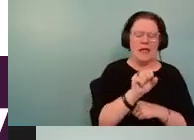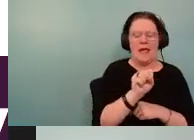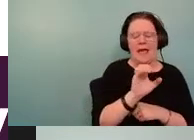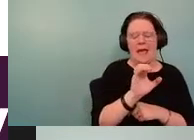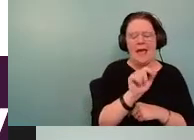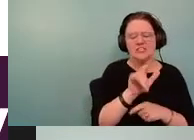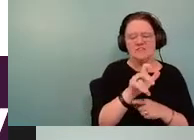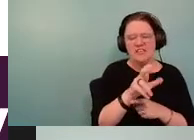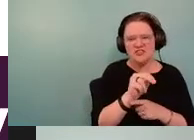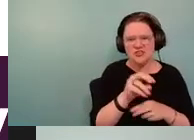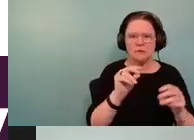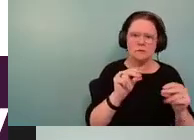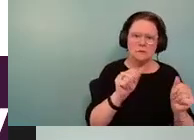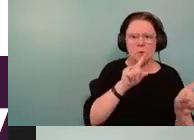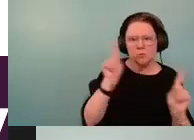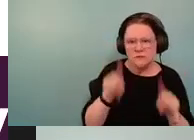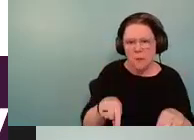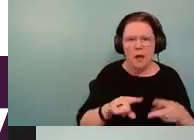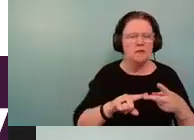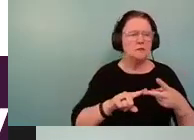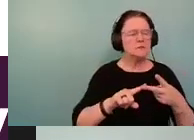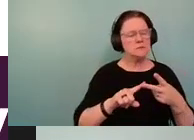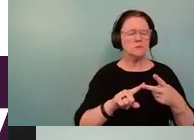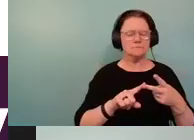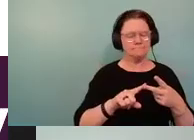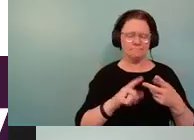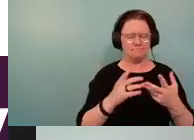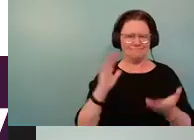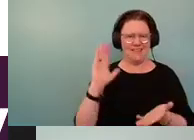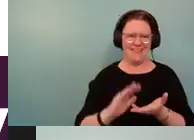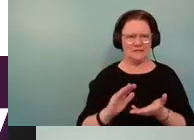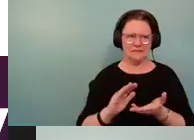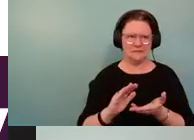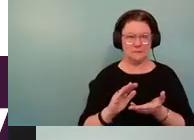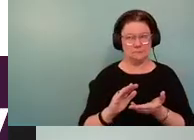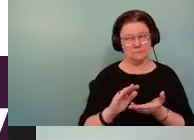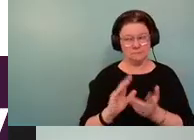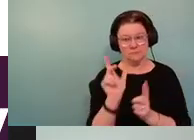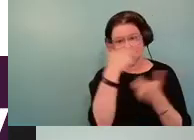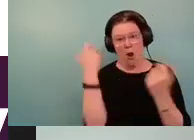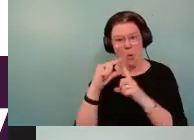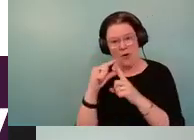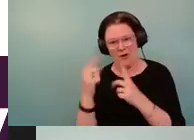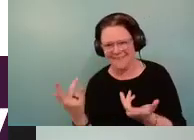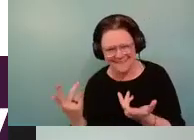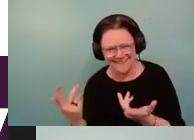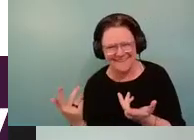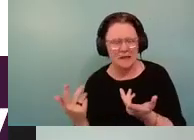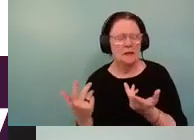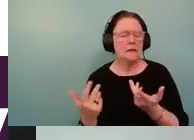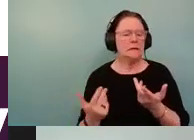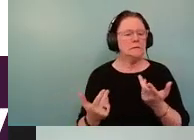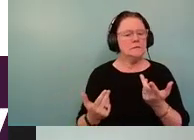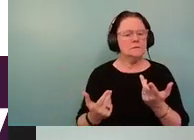of response or, other words that are less traumatic, for lack of a better word. But it